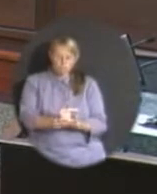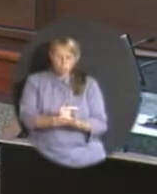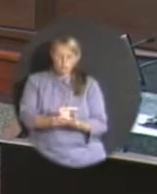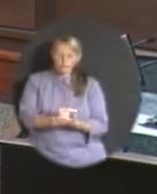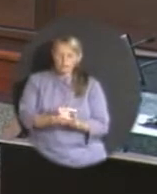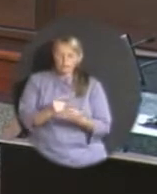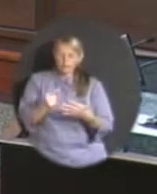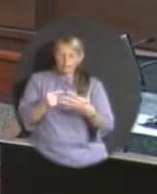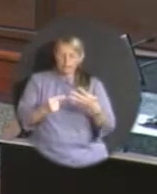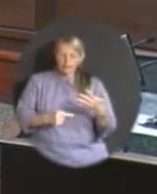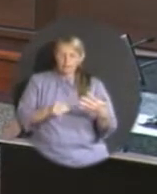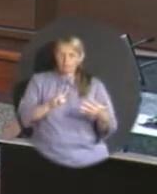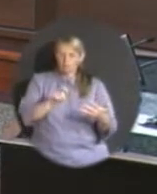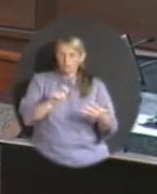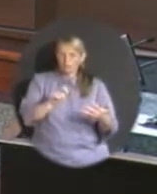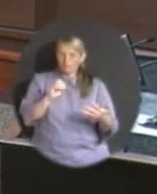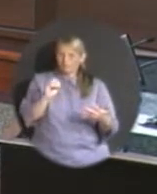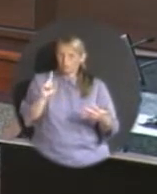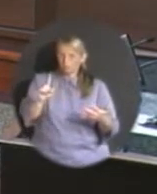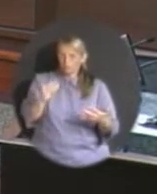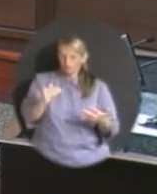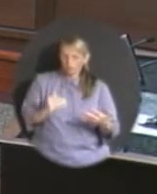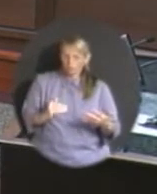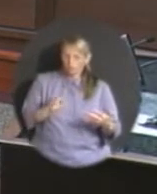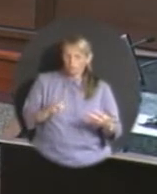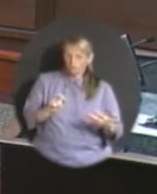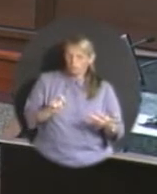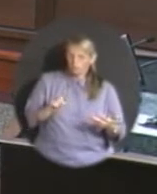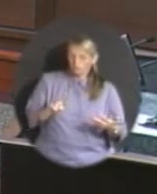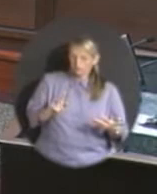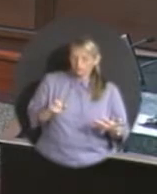through 4.16 as presented. Second.